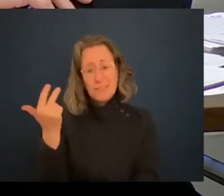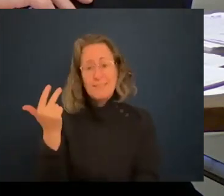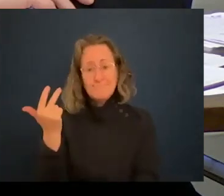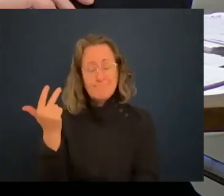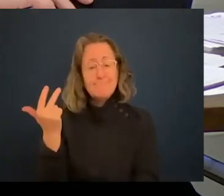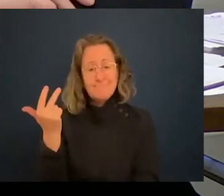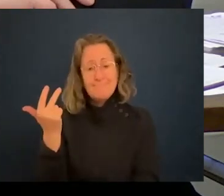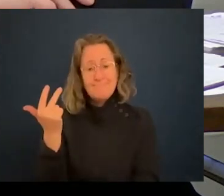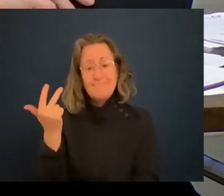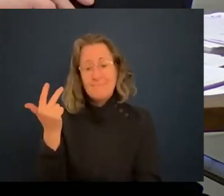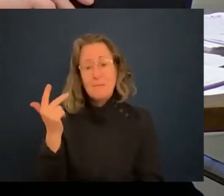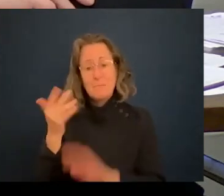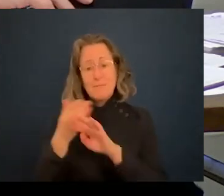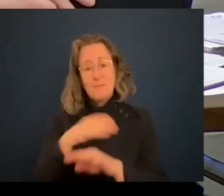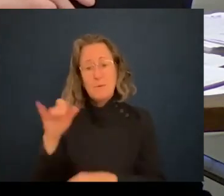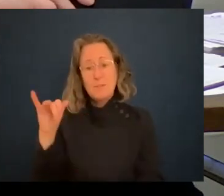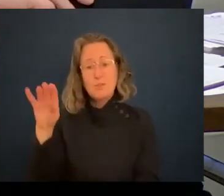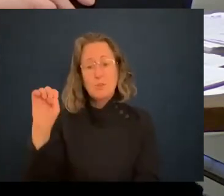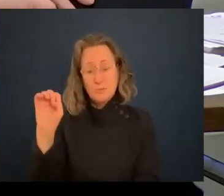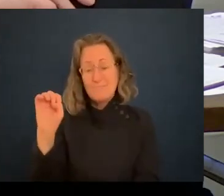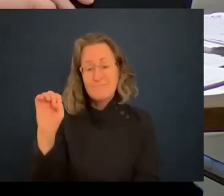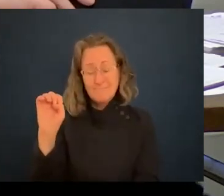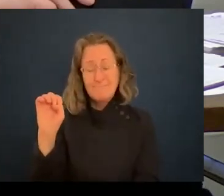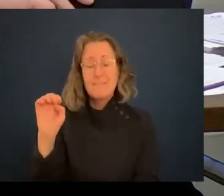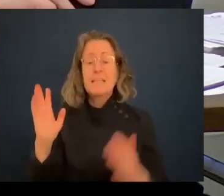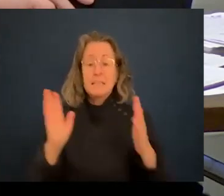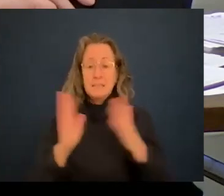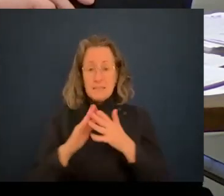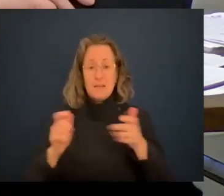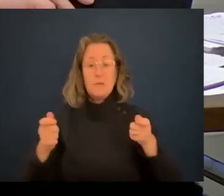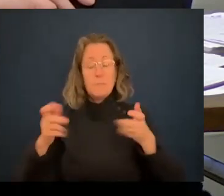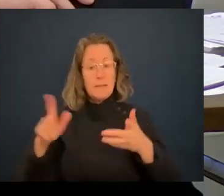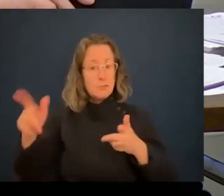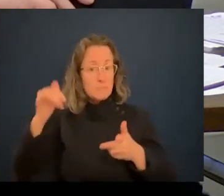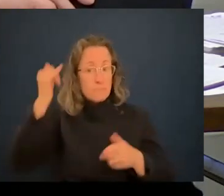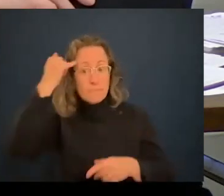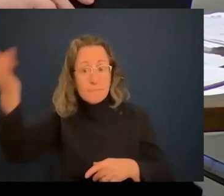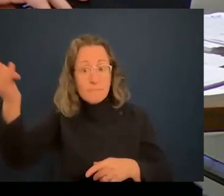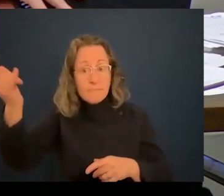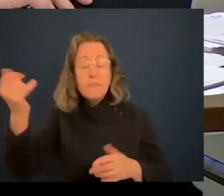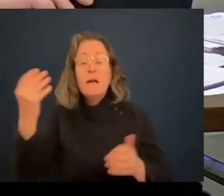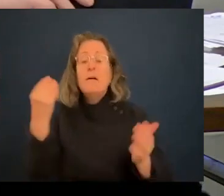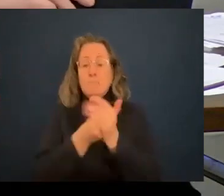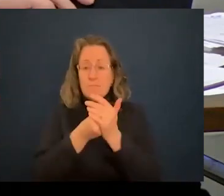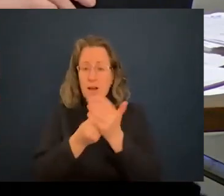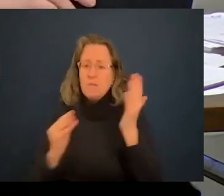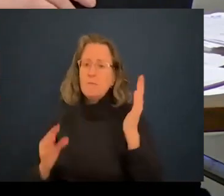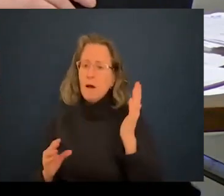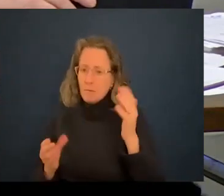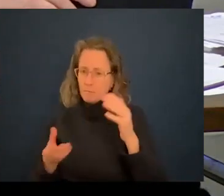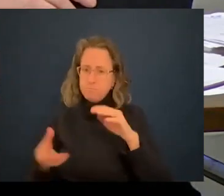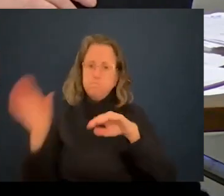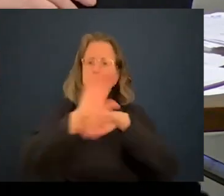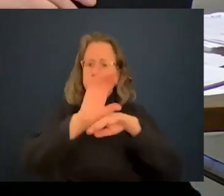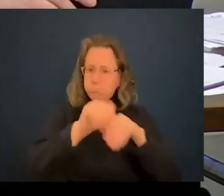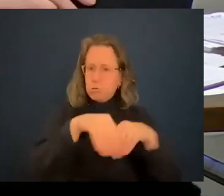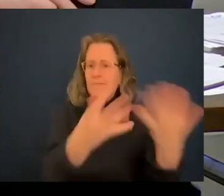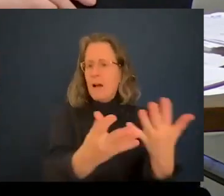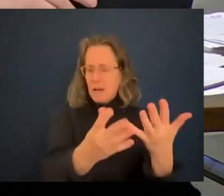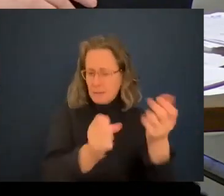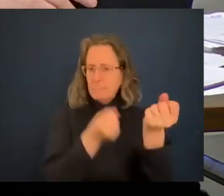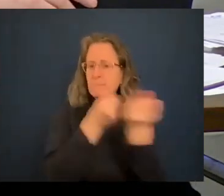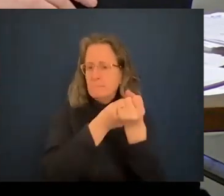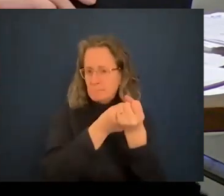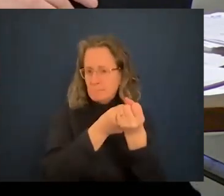June um the town managers come up with a great idea to fund those positions and I certainly